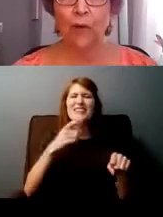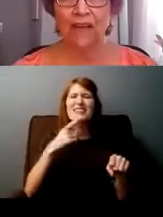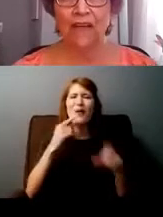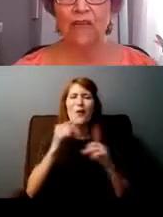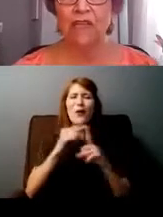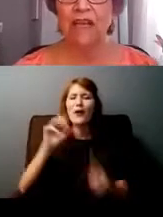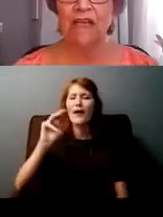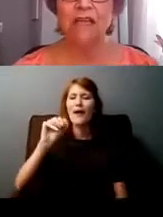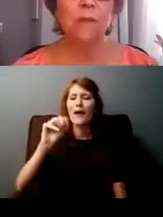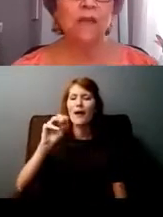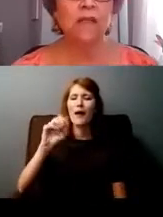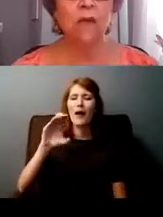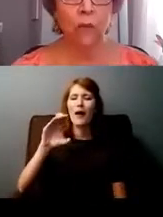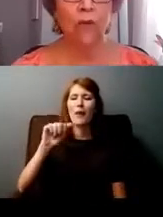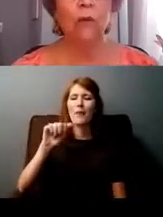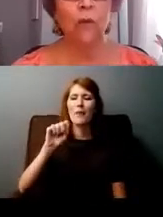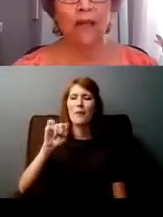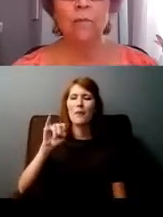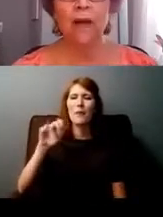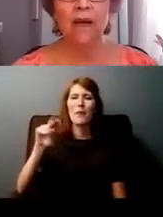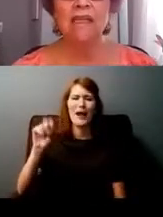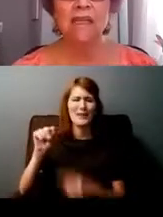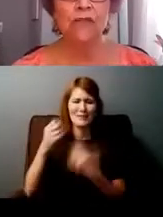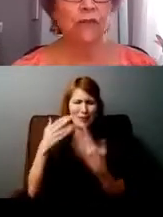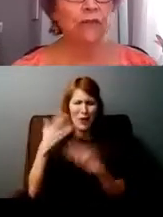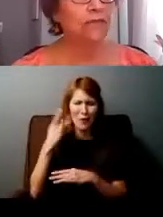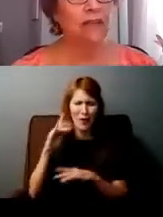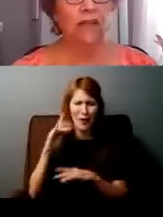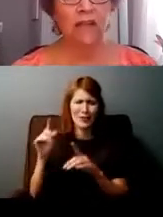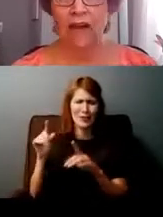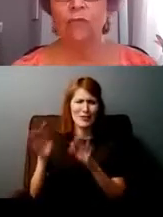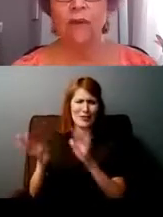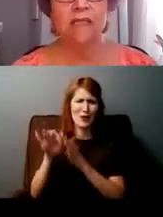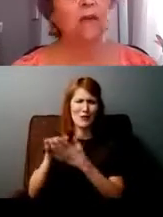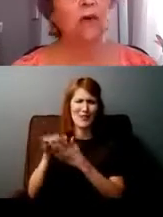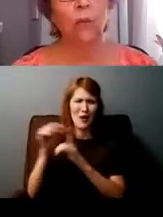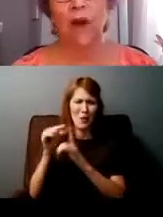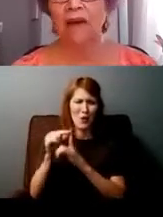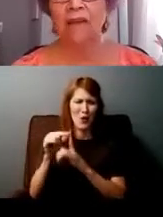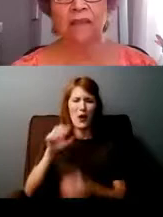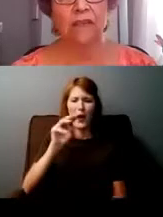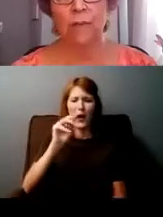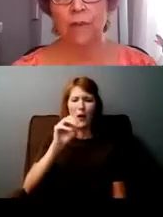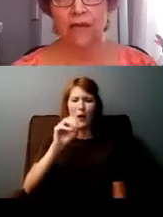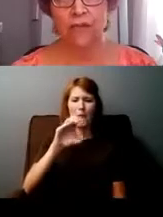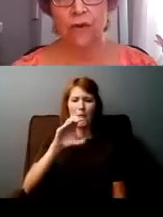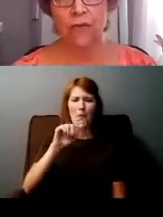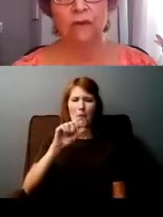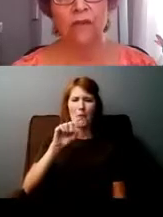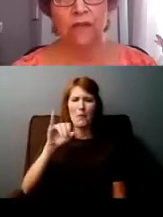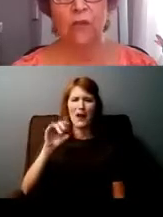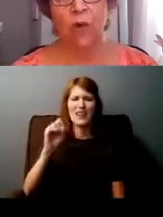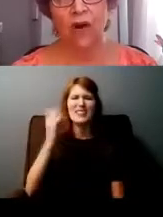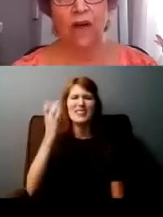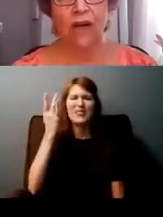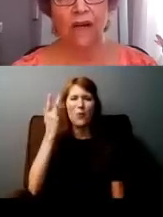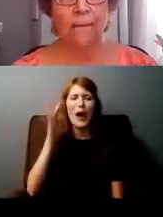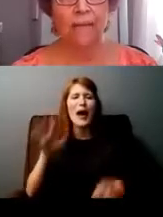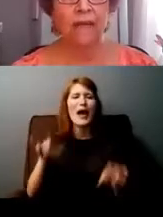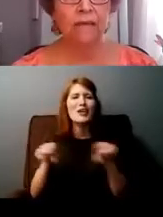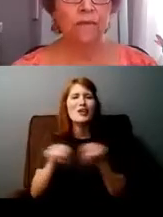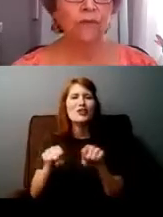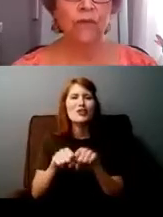from what I understand, it's because when you walk in moccasins, you can feel every single rock that you pass over, that you walk